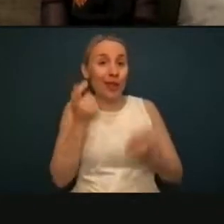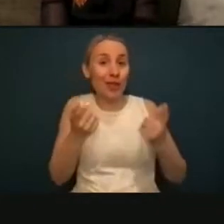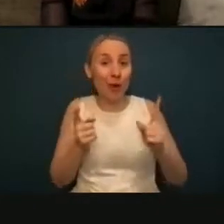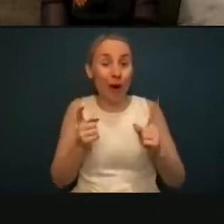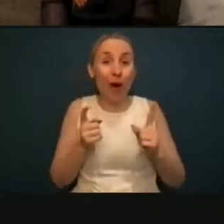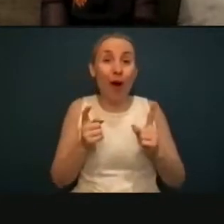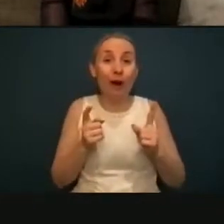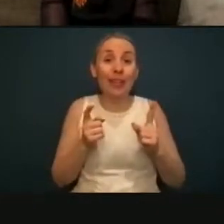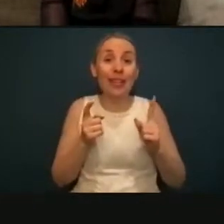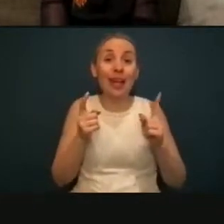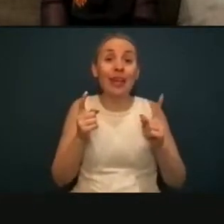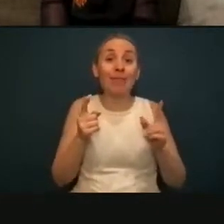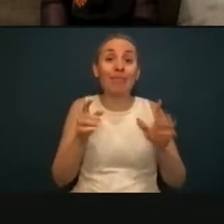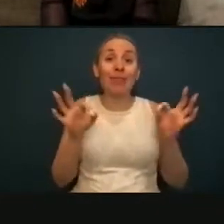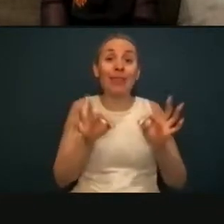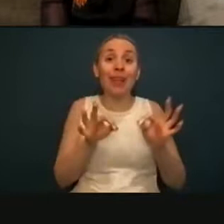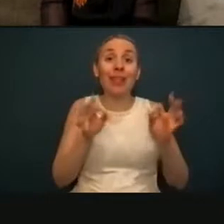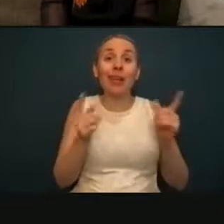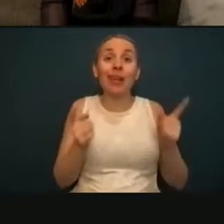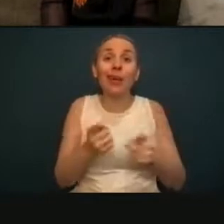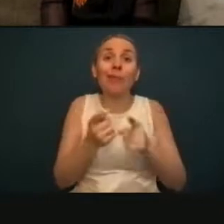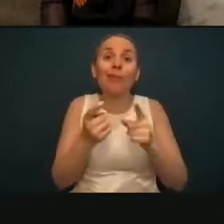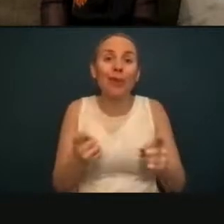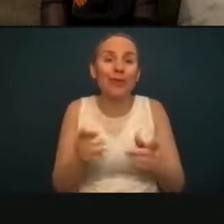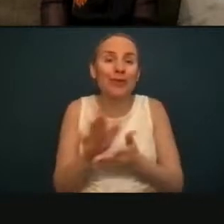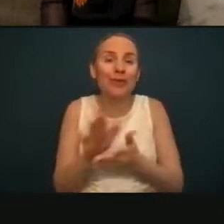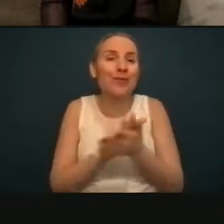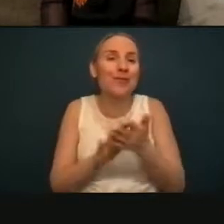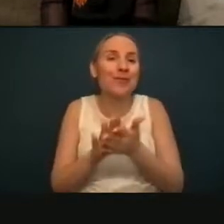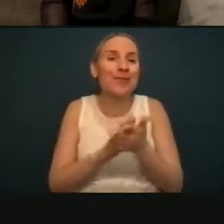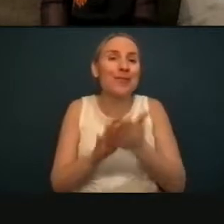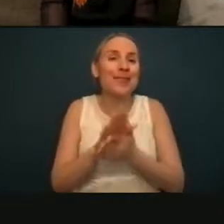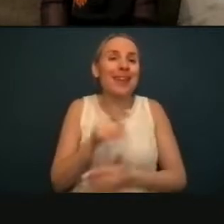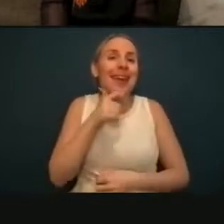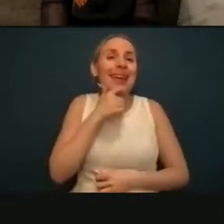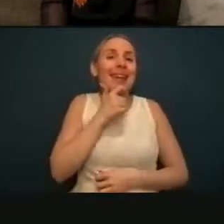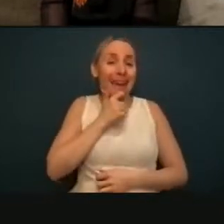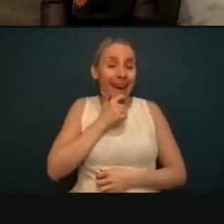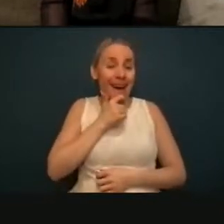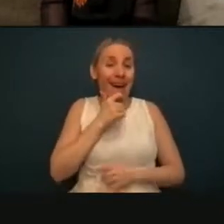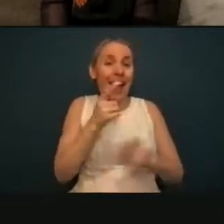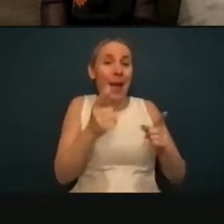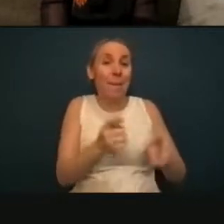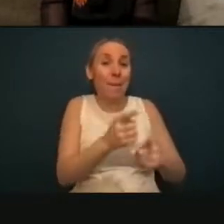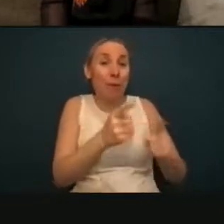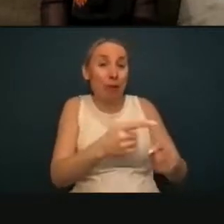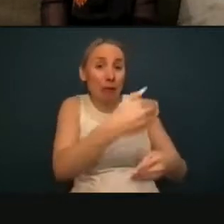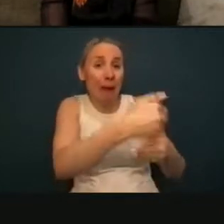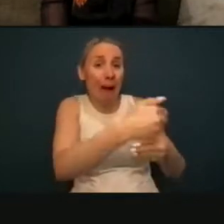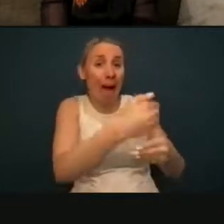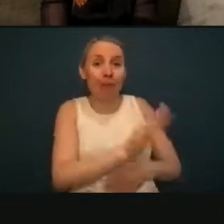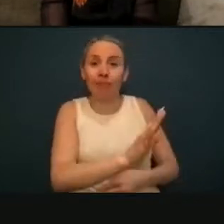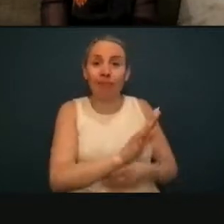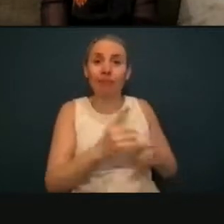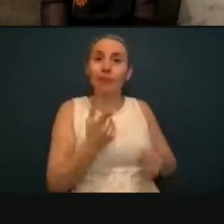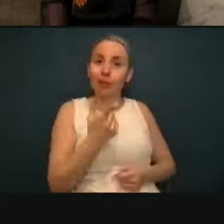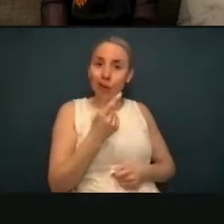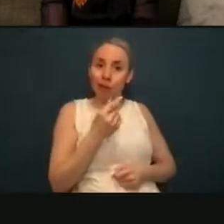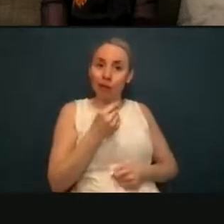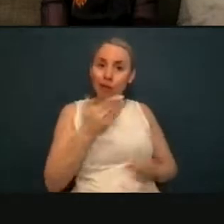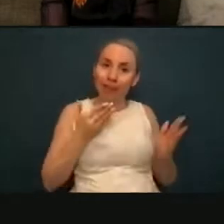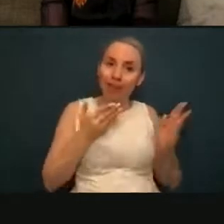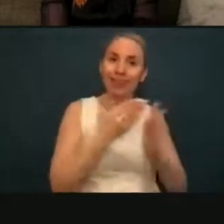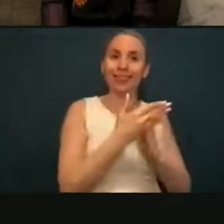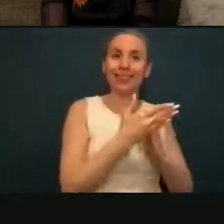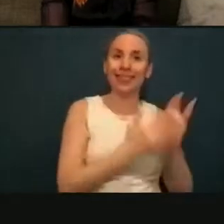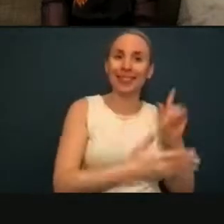almost like think that the impossible is possible. Sorry. You know, don't